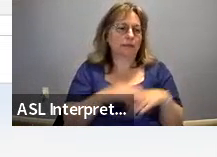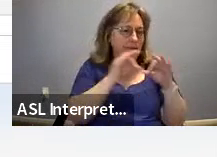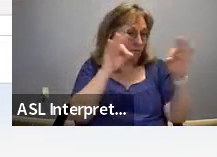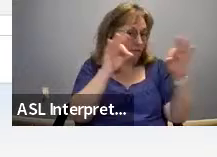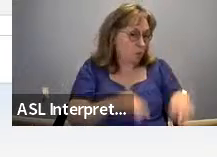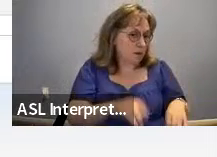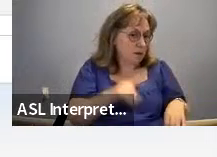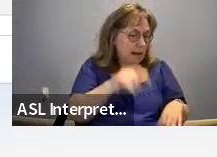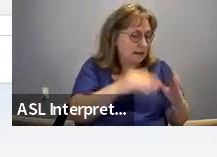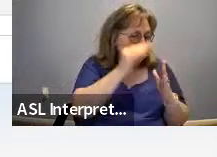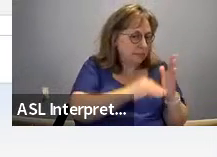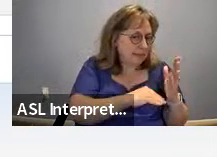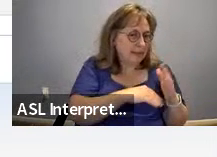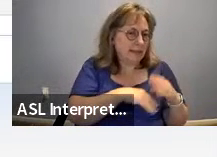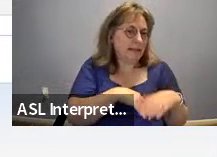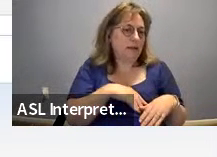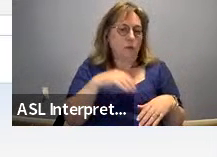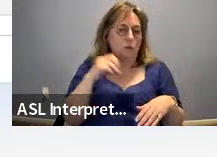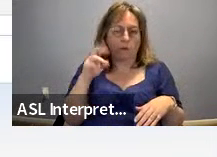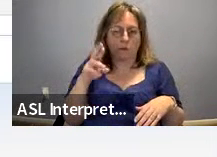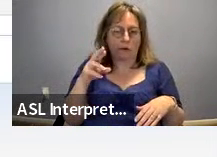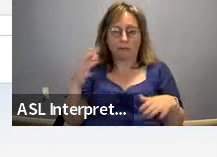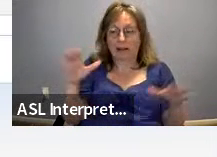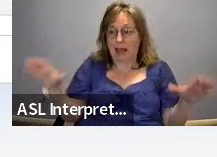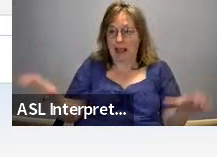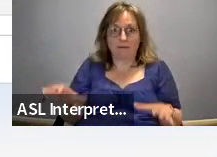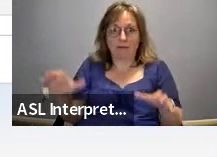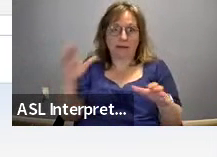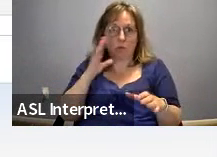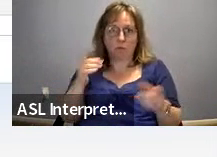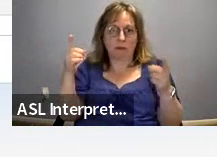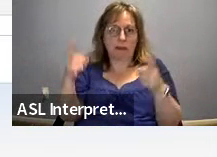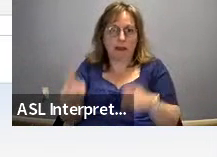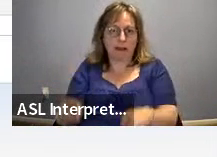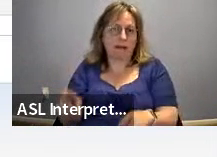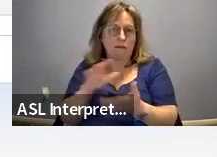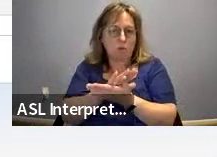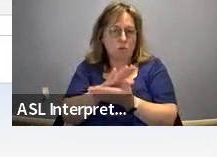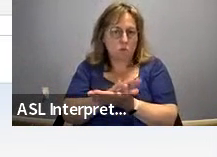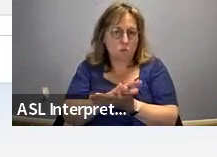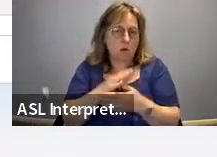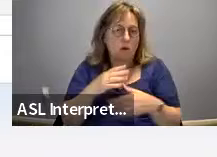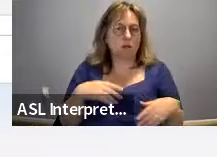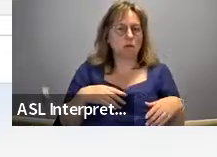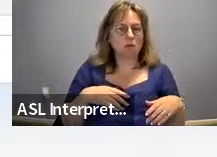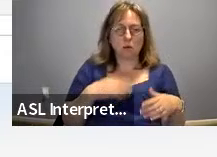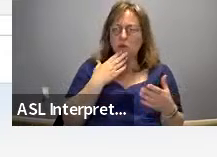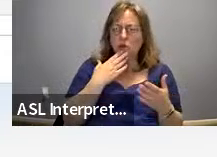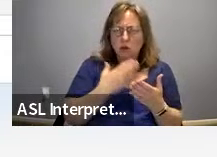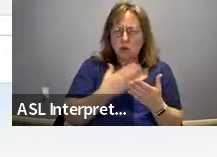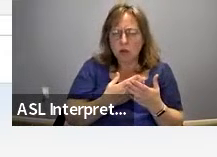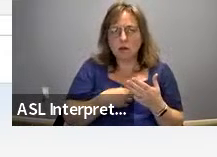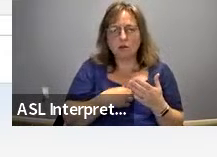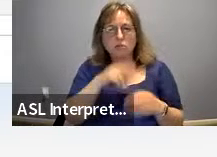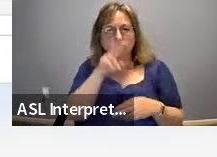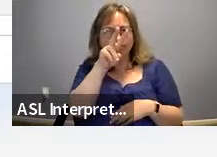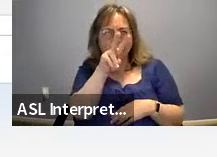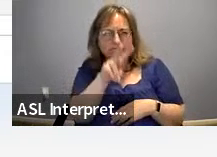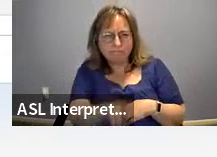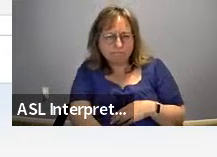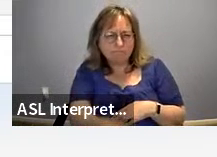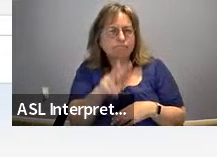to complete, or activity that's going on within the school. So it's a good thing to review this